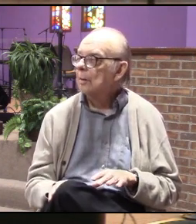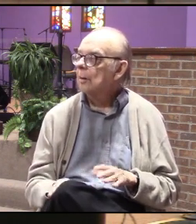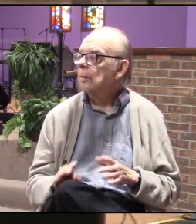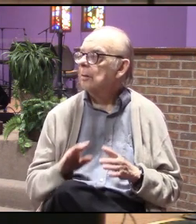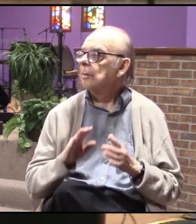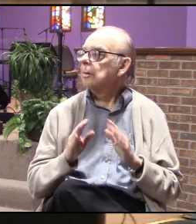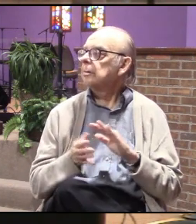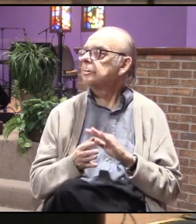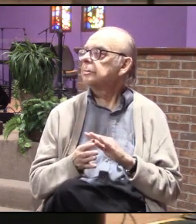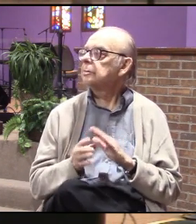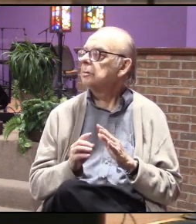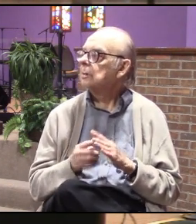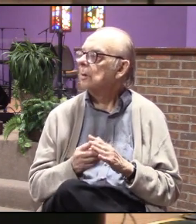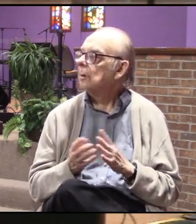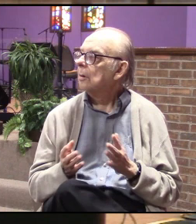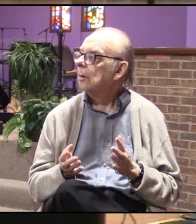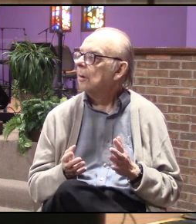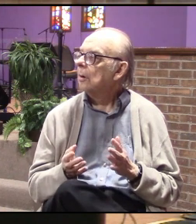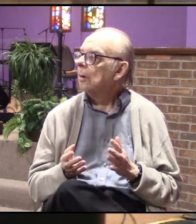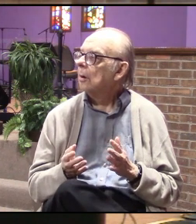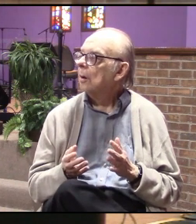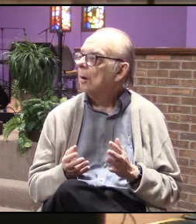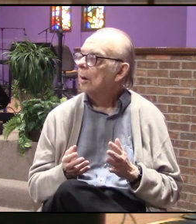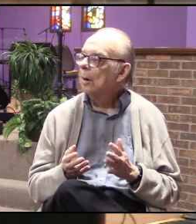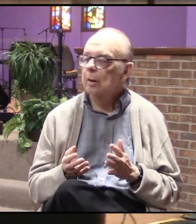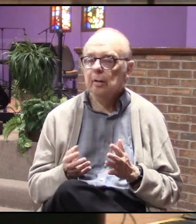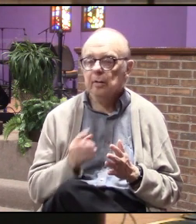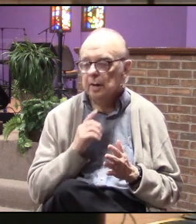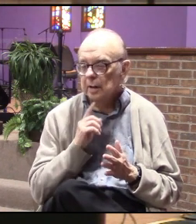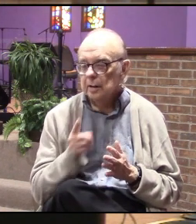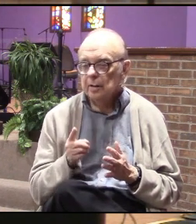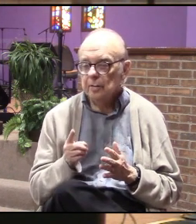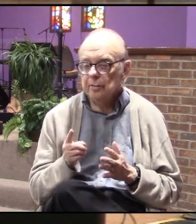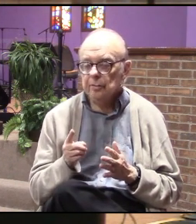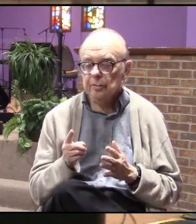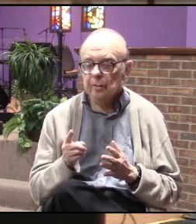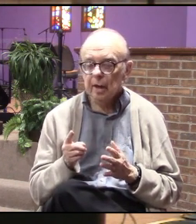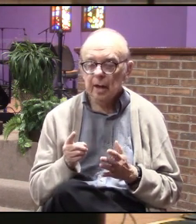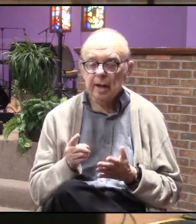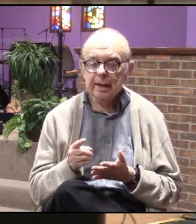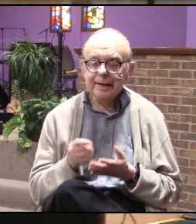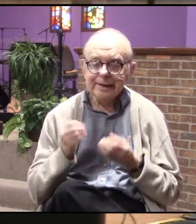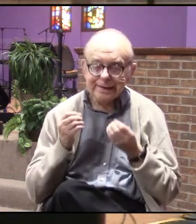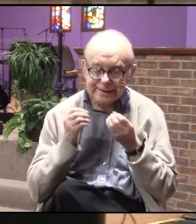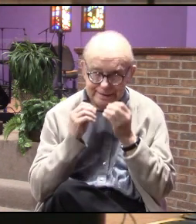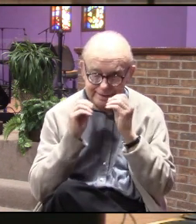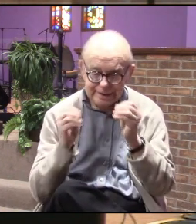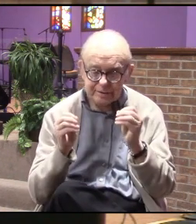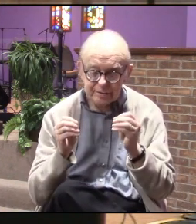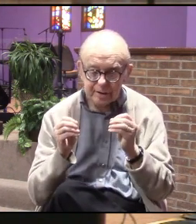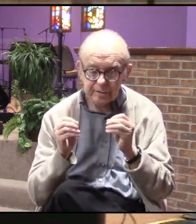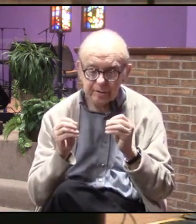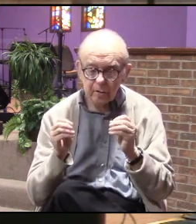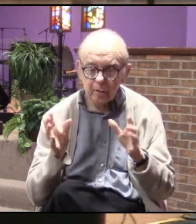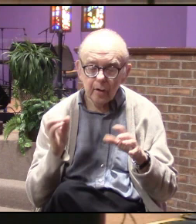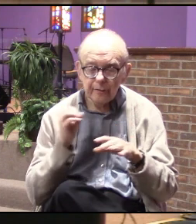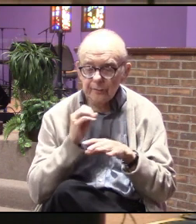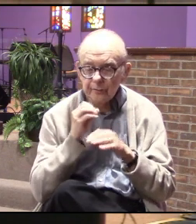it begins to really enlighten us a whole lot.